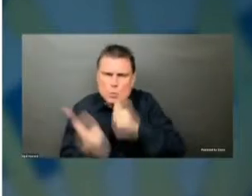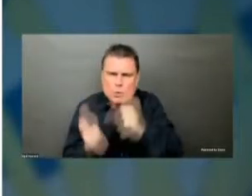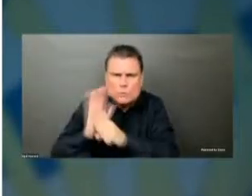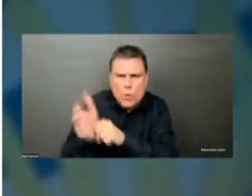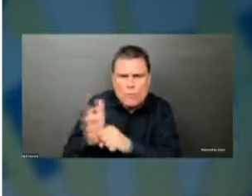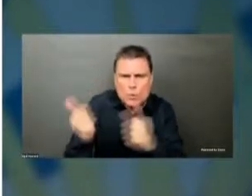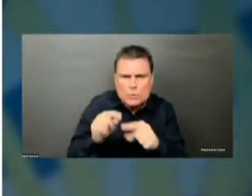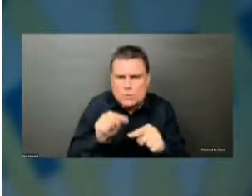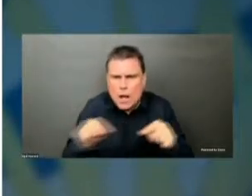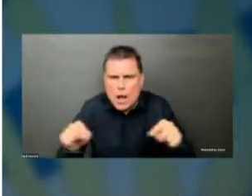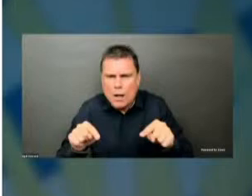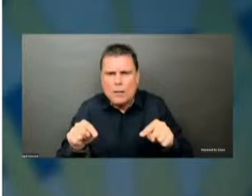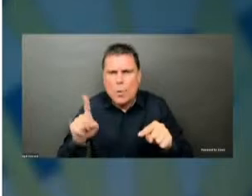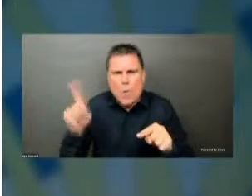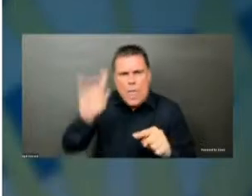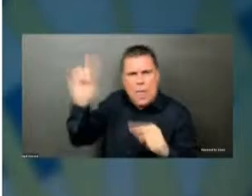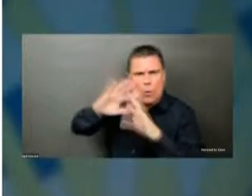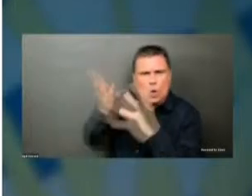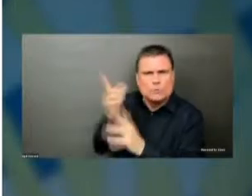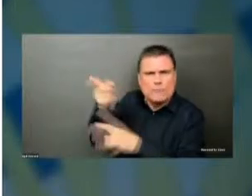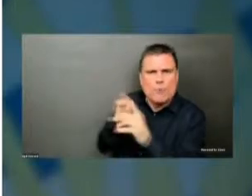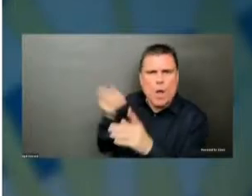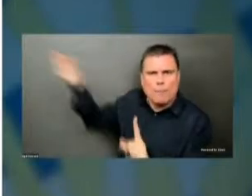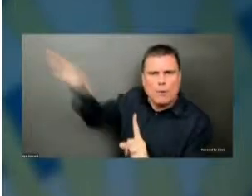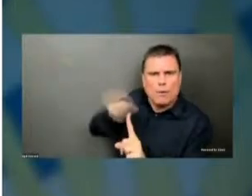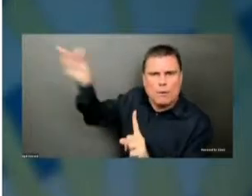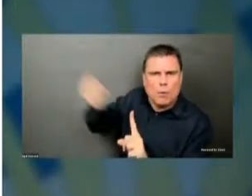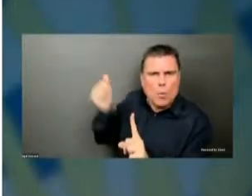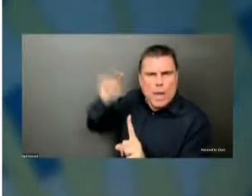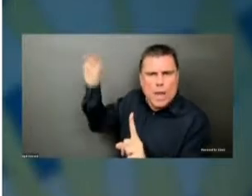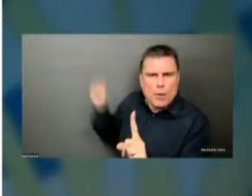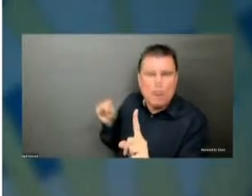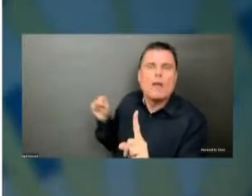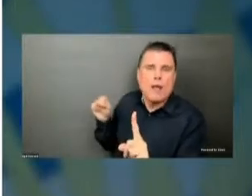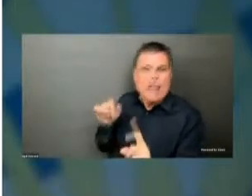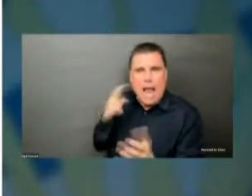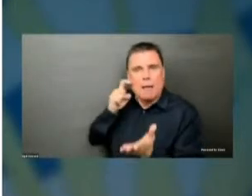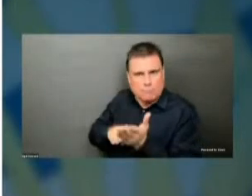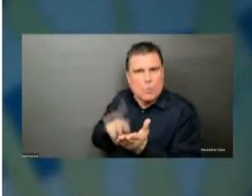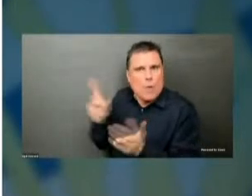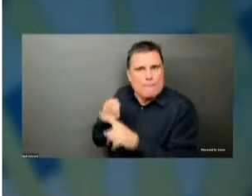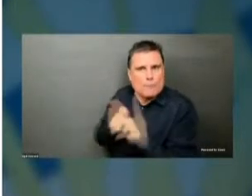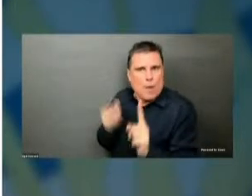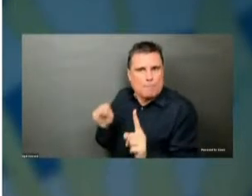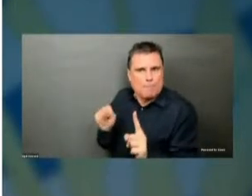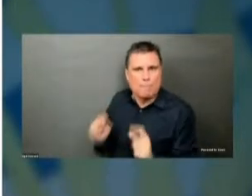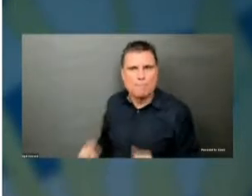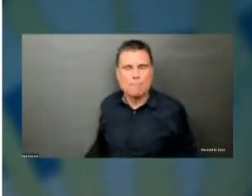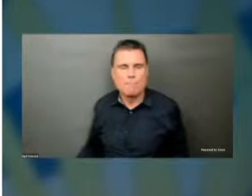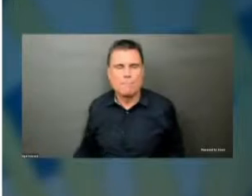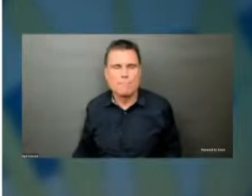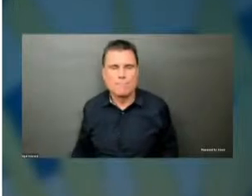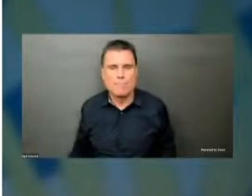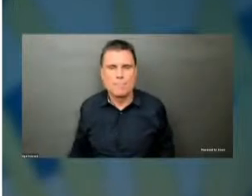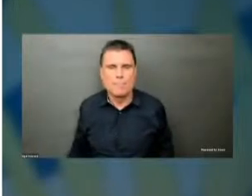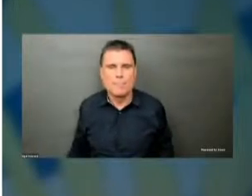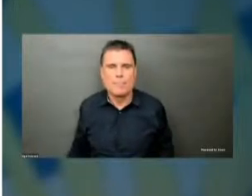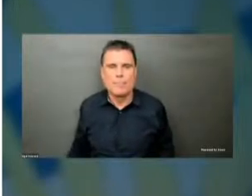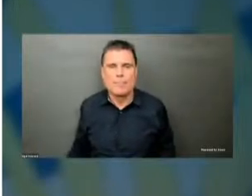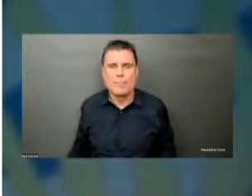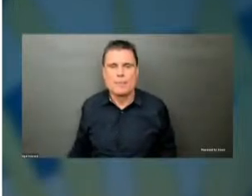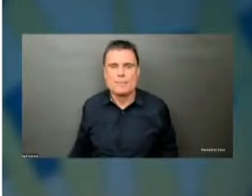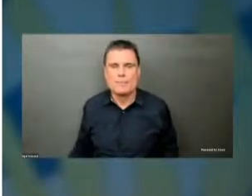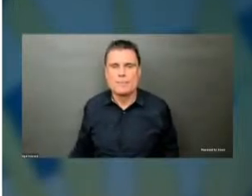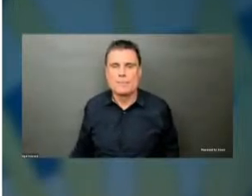being detected from cases. So right now, we are doing whole genome sequencing to look for